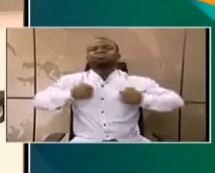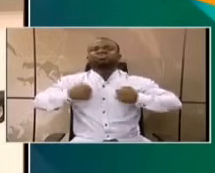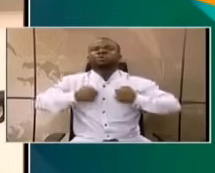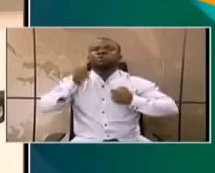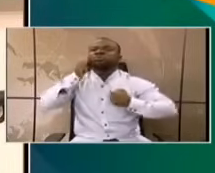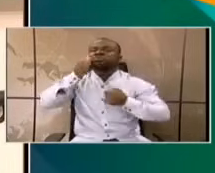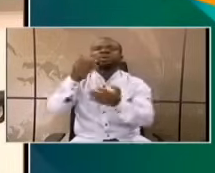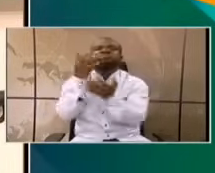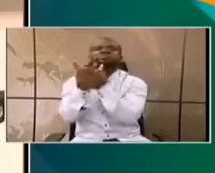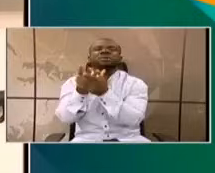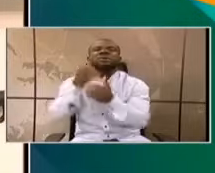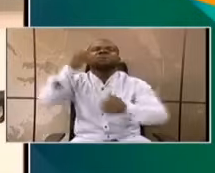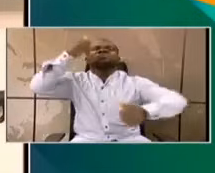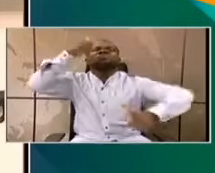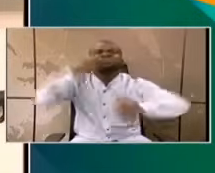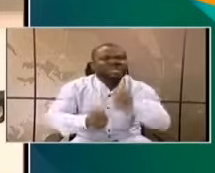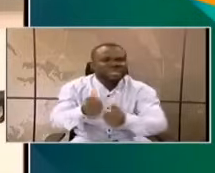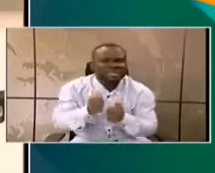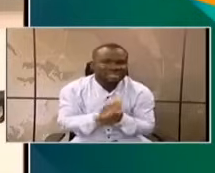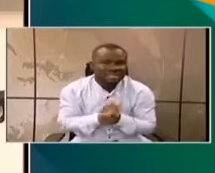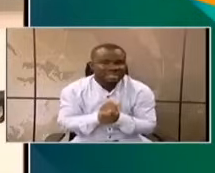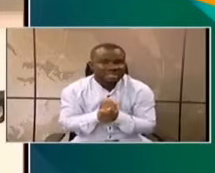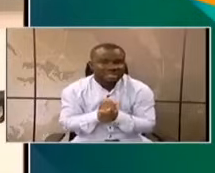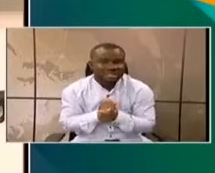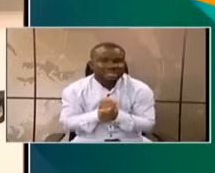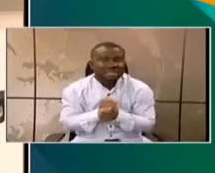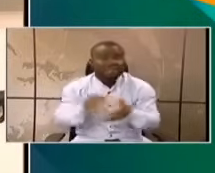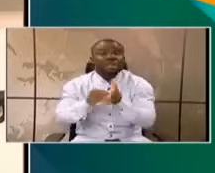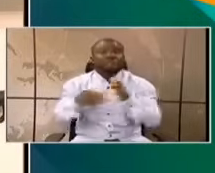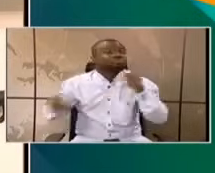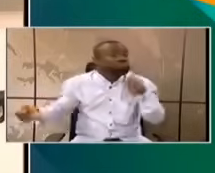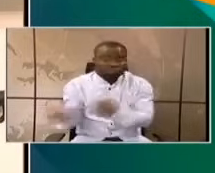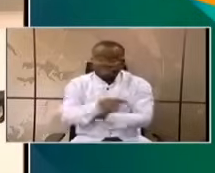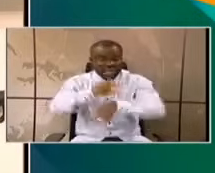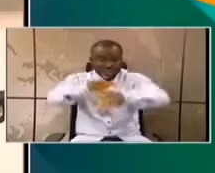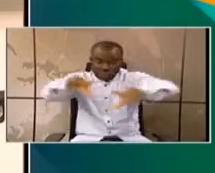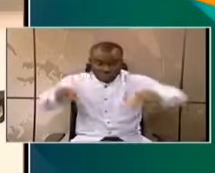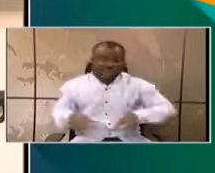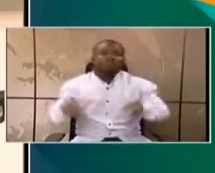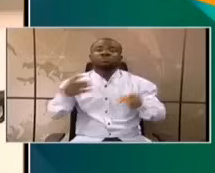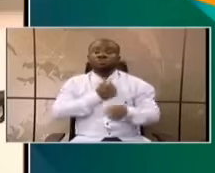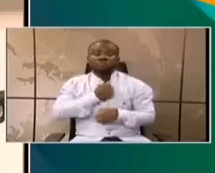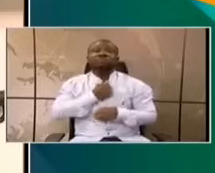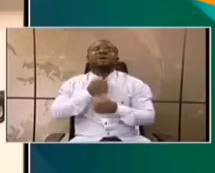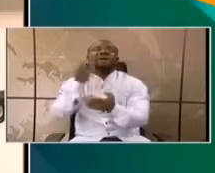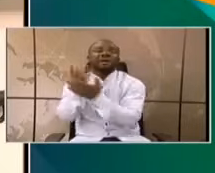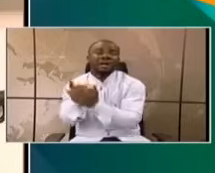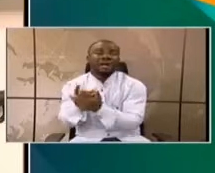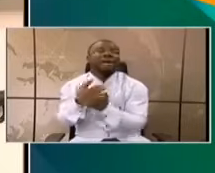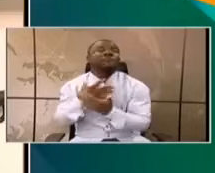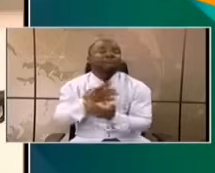And then I'll pay open the messy and answer with that. And I'll